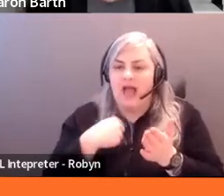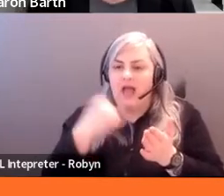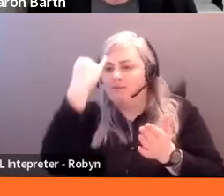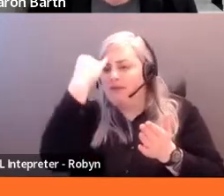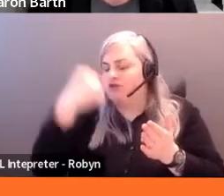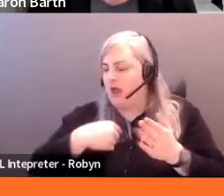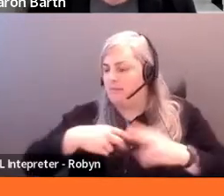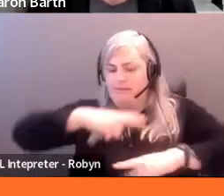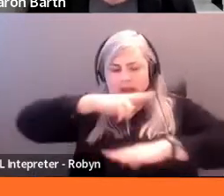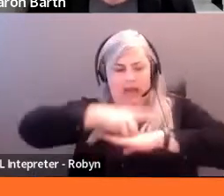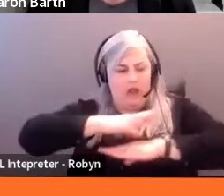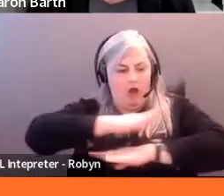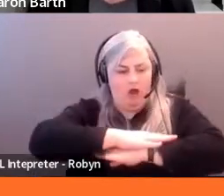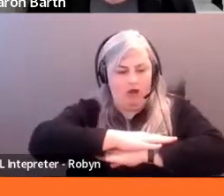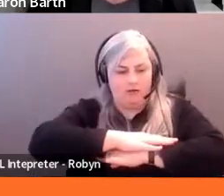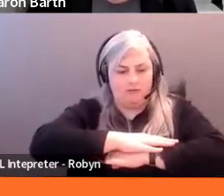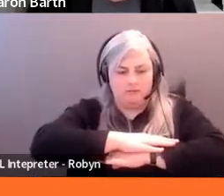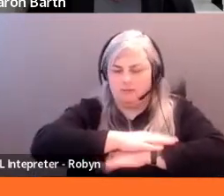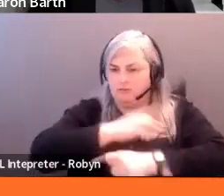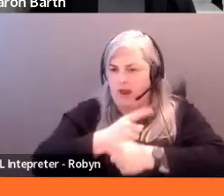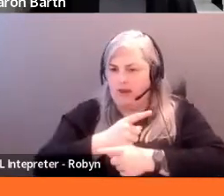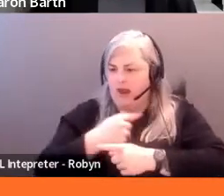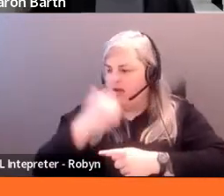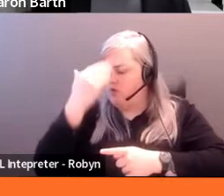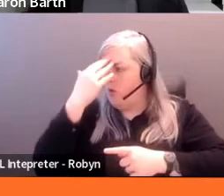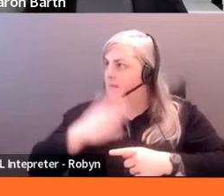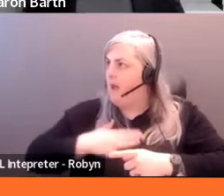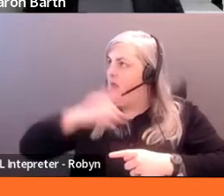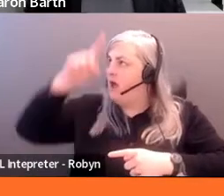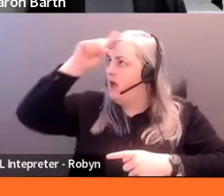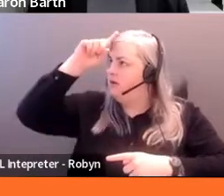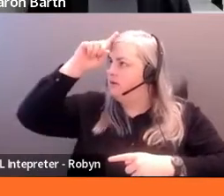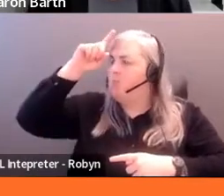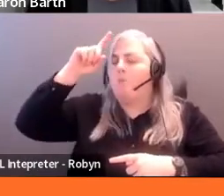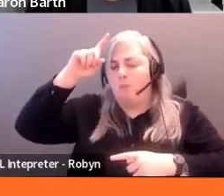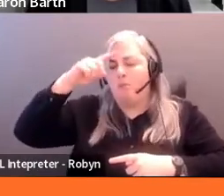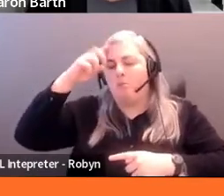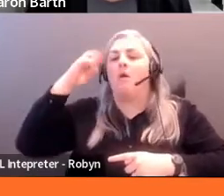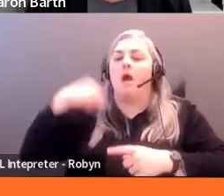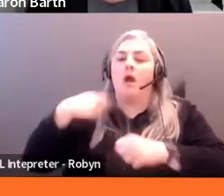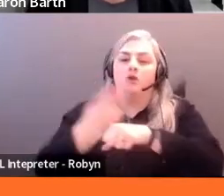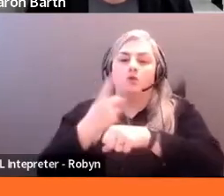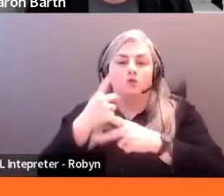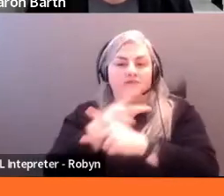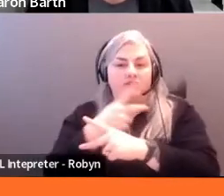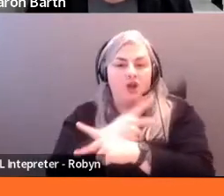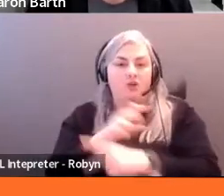on it, right? I know how tall I am, and then I use that to kind of figure it